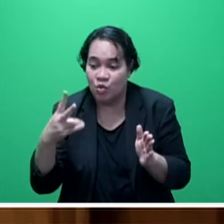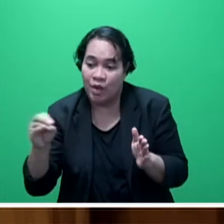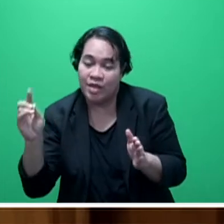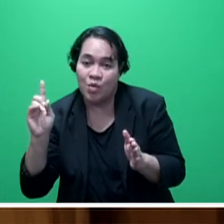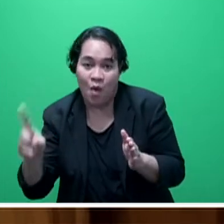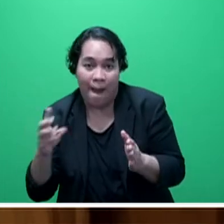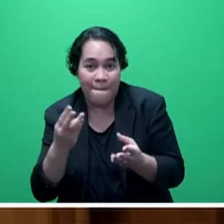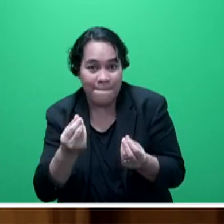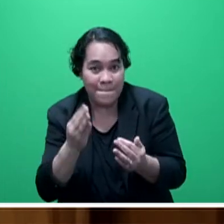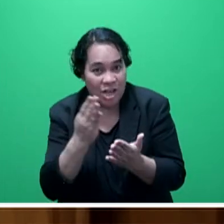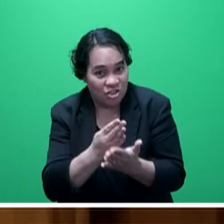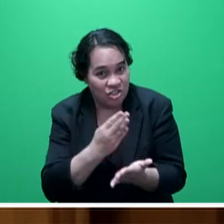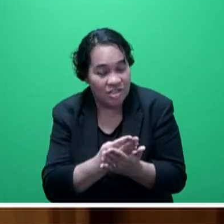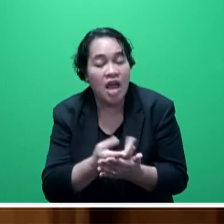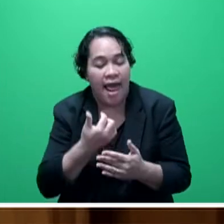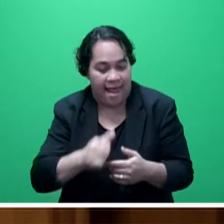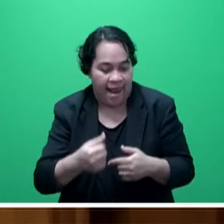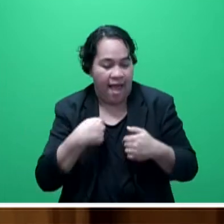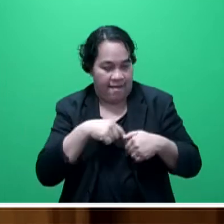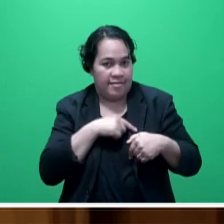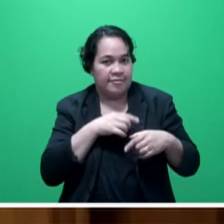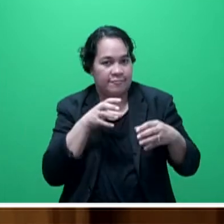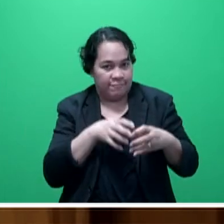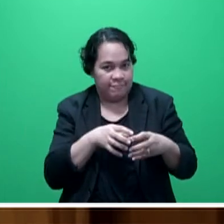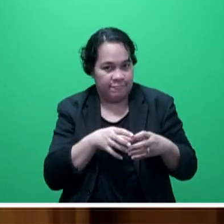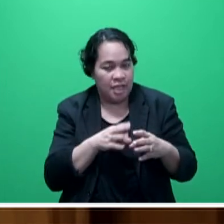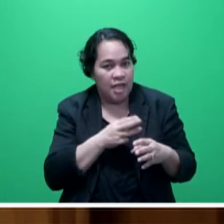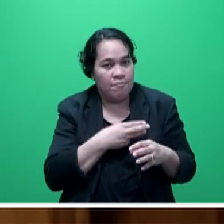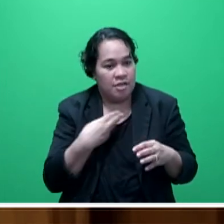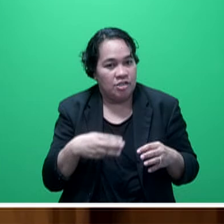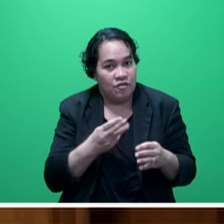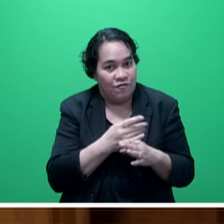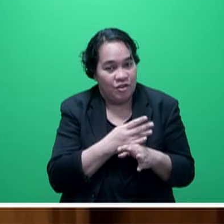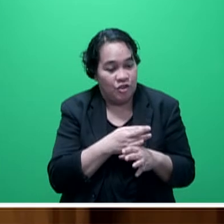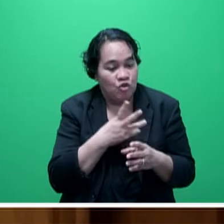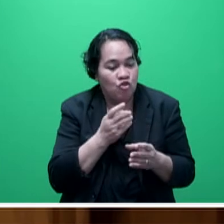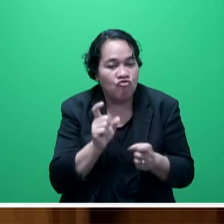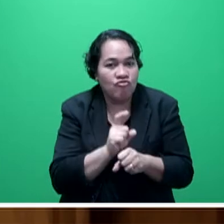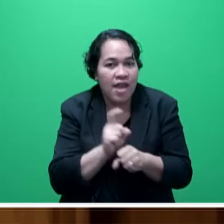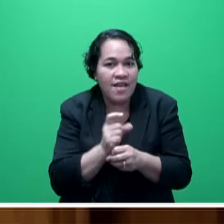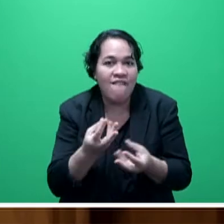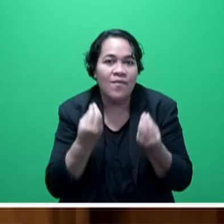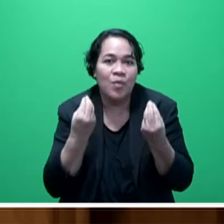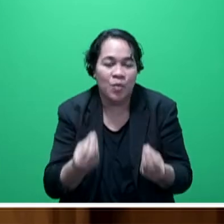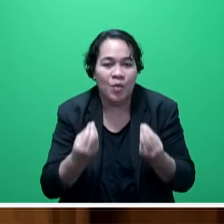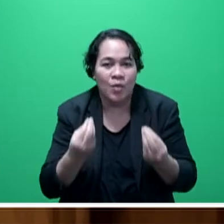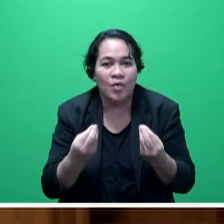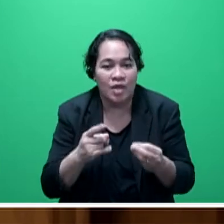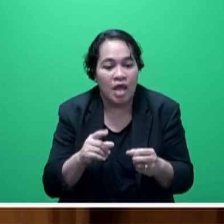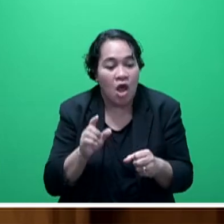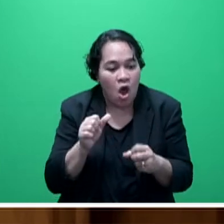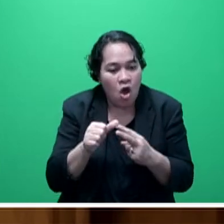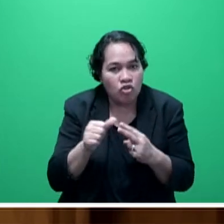2020-21 budget allows the Ministry to create value and effectively manage our critical offshore